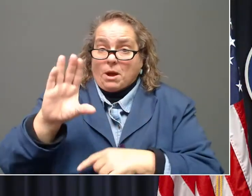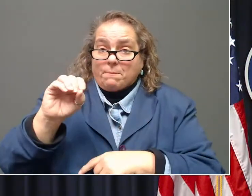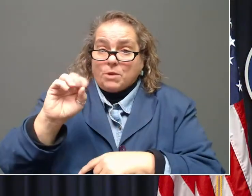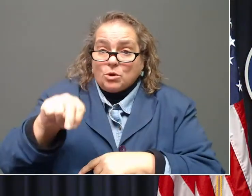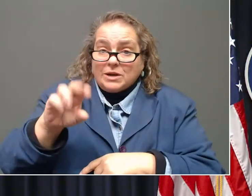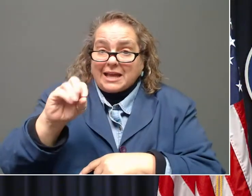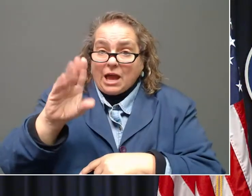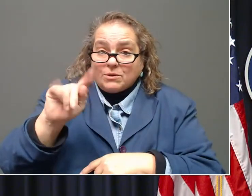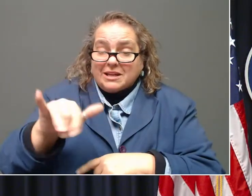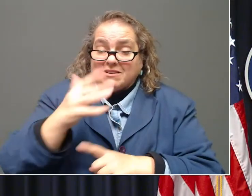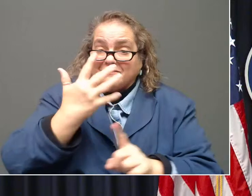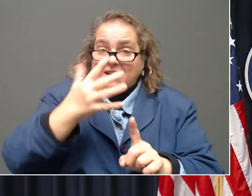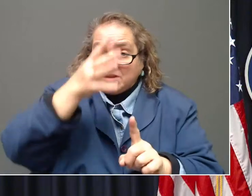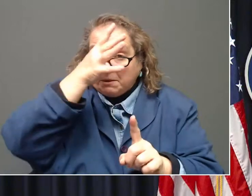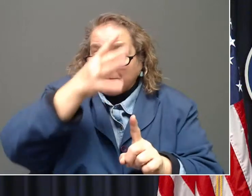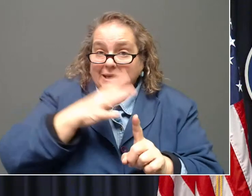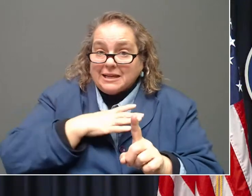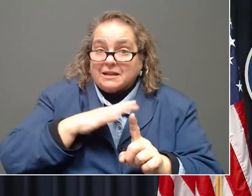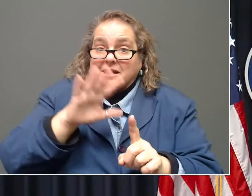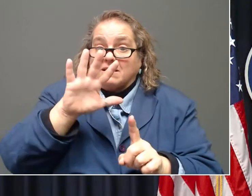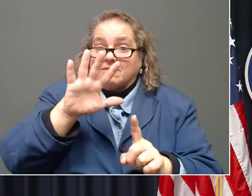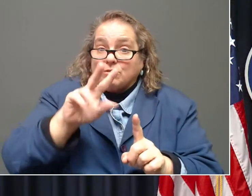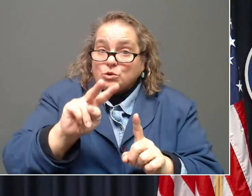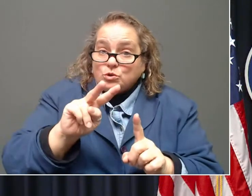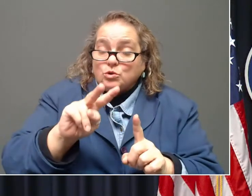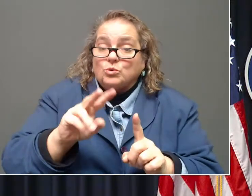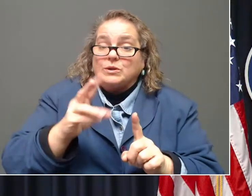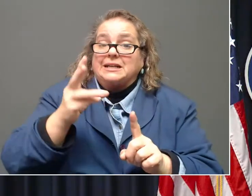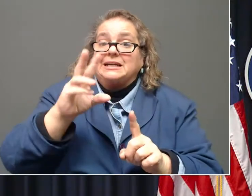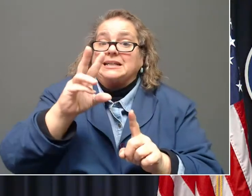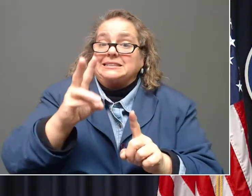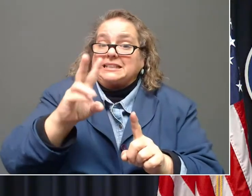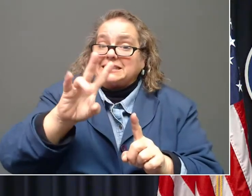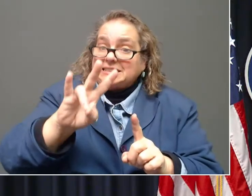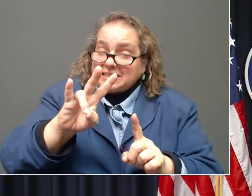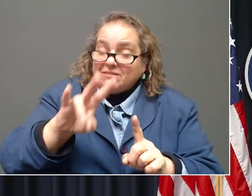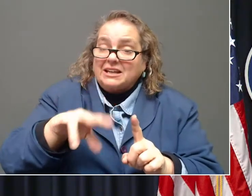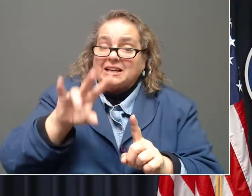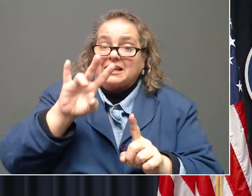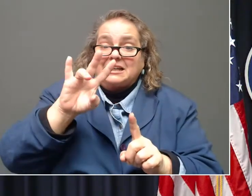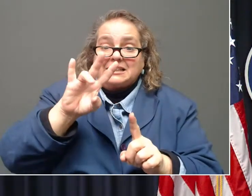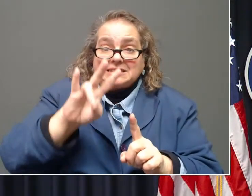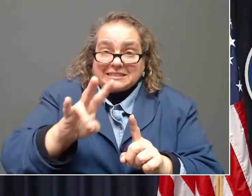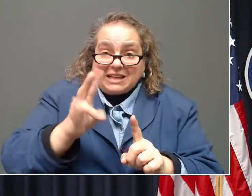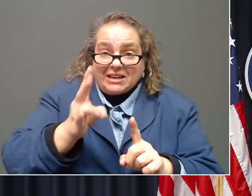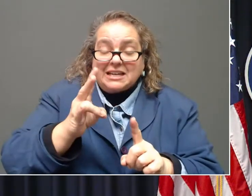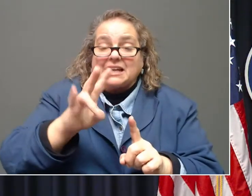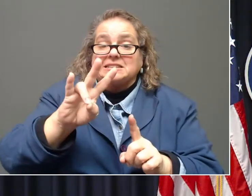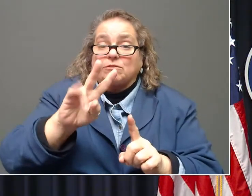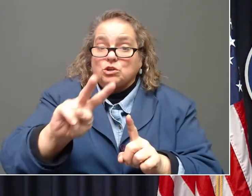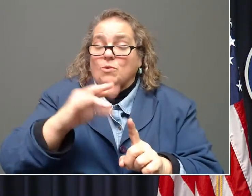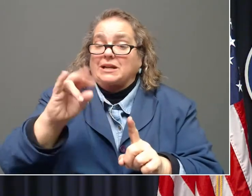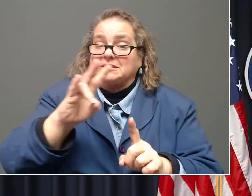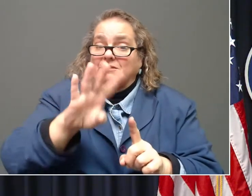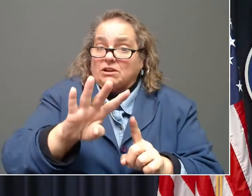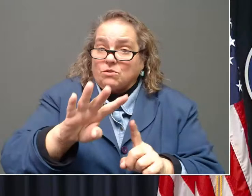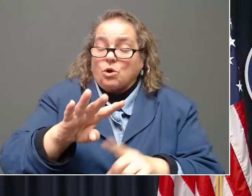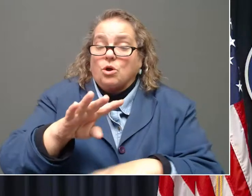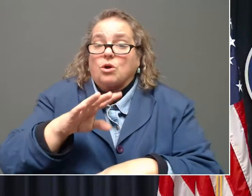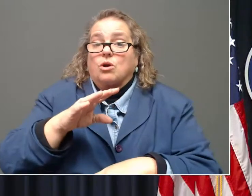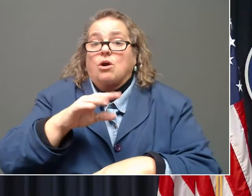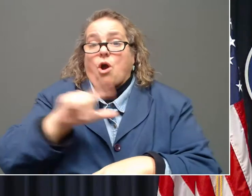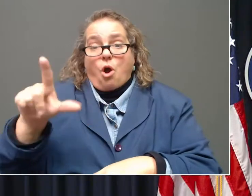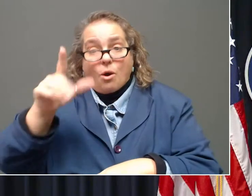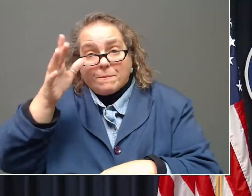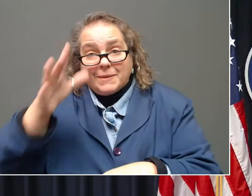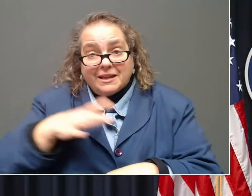from 3,000 to 4,000 so quickly is a trend that we have to stop. We certainly need